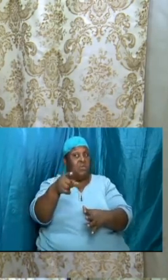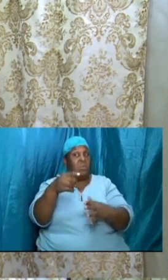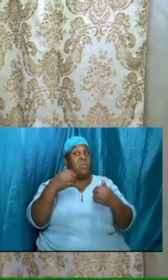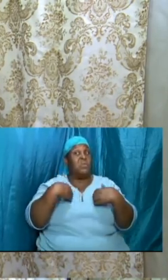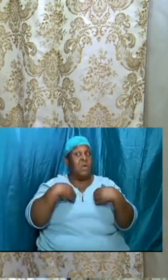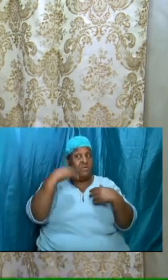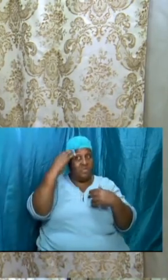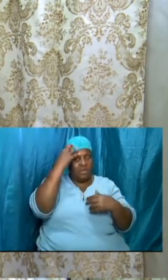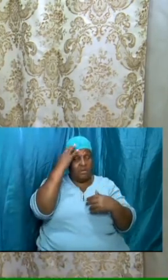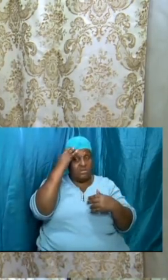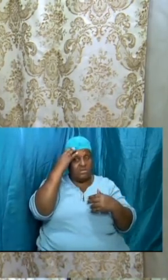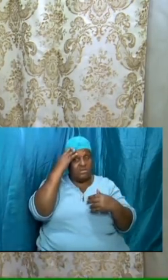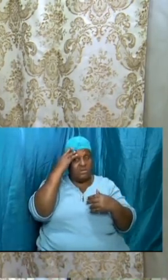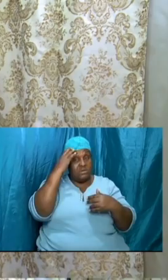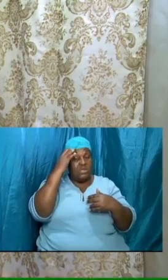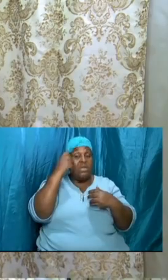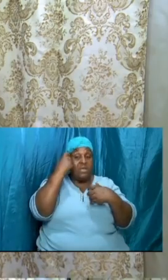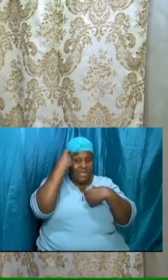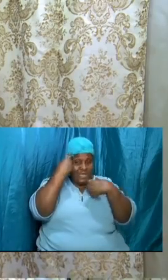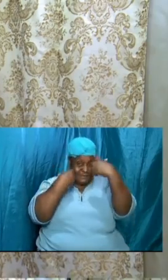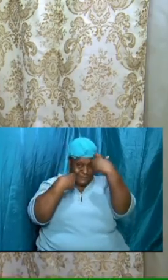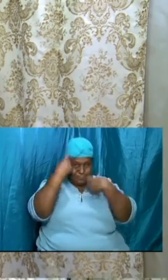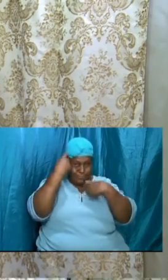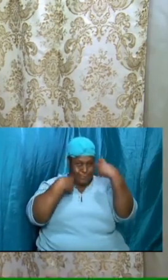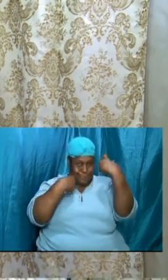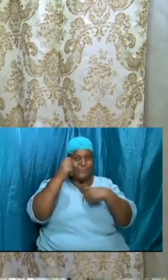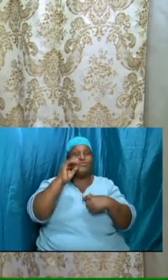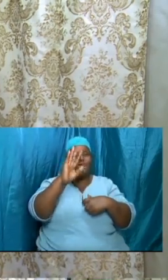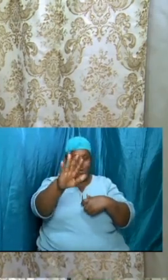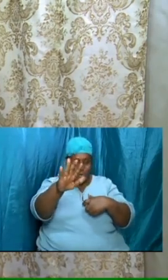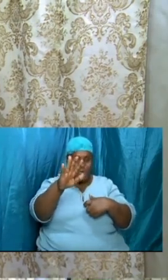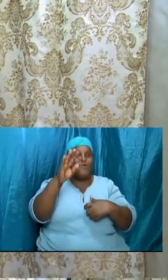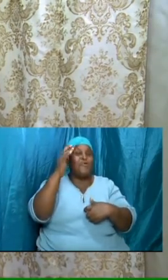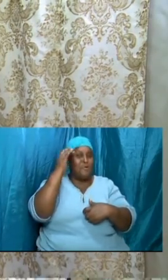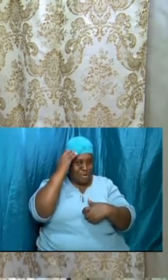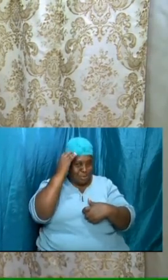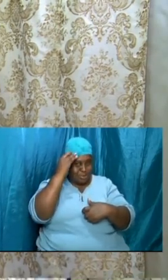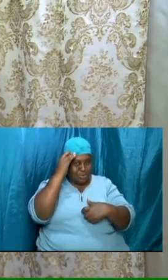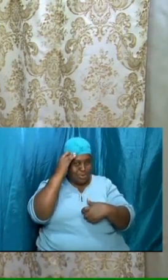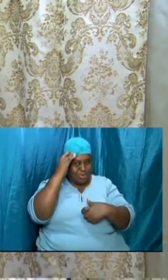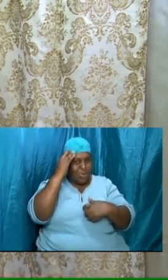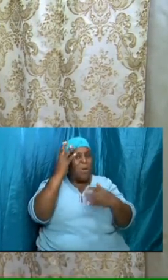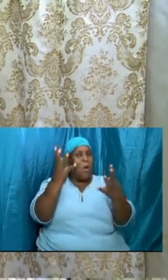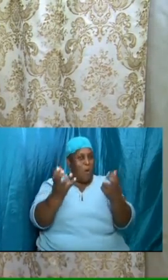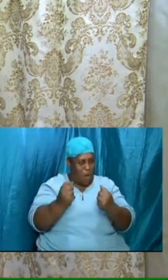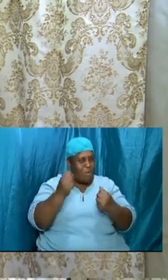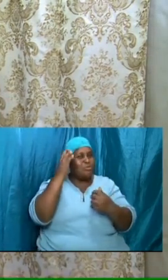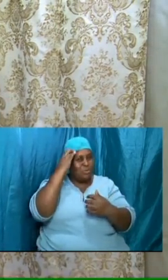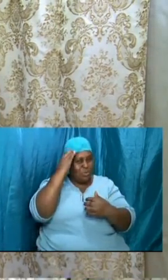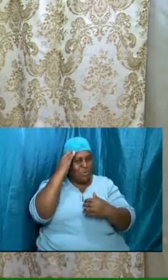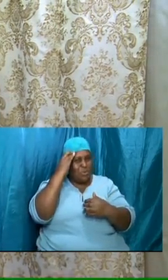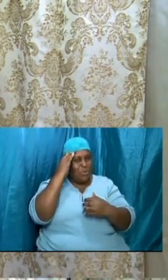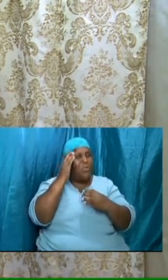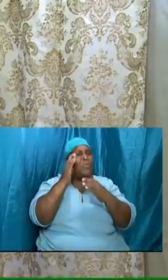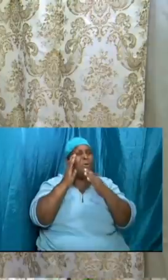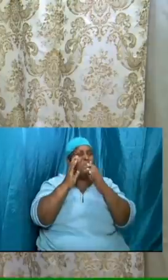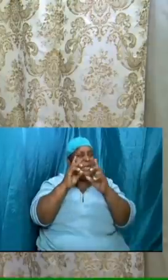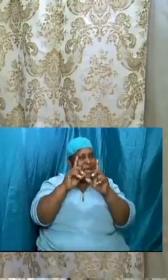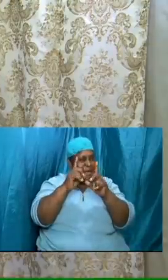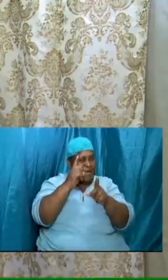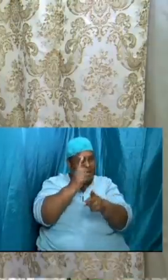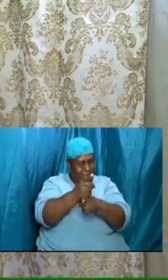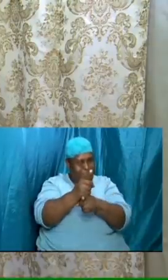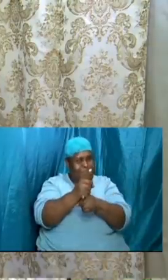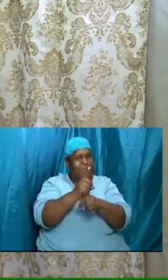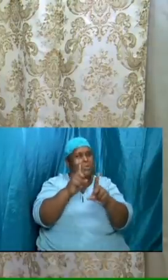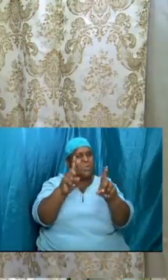express it we want to know because we want to deal with them yes we have passed the the